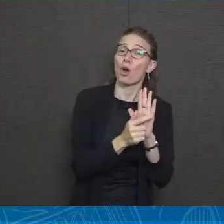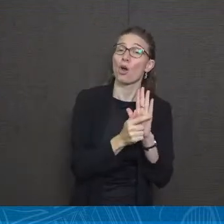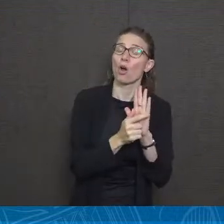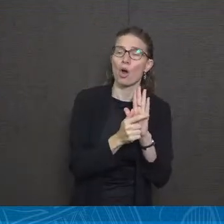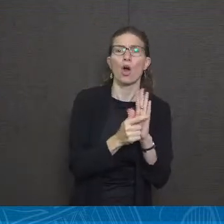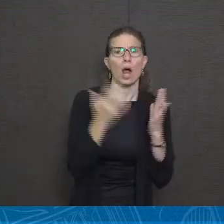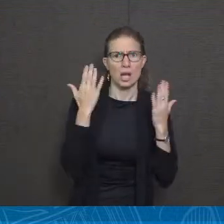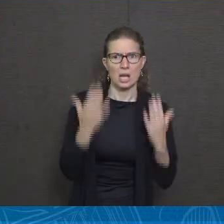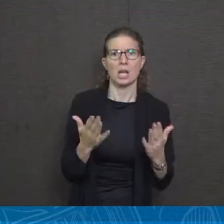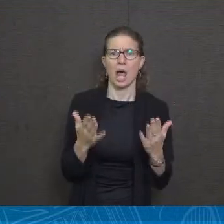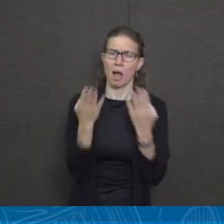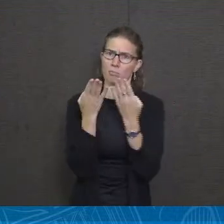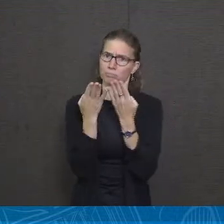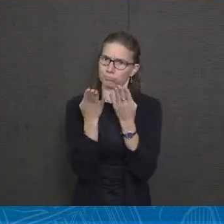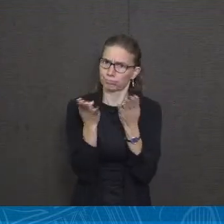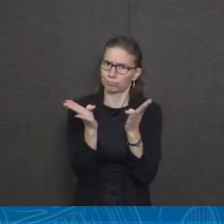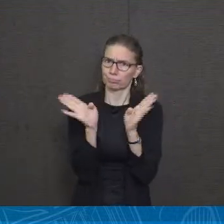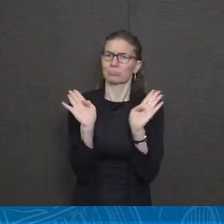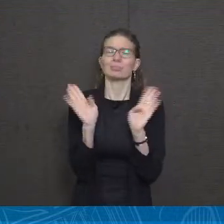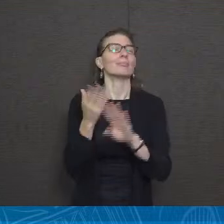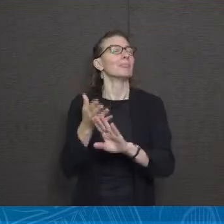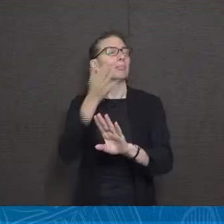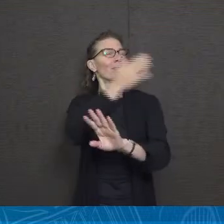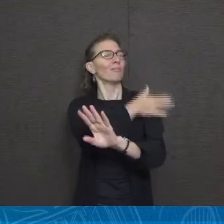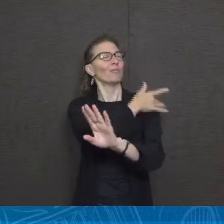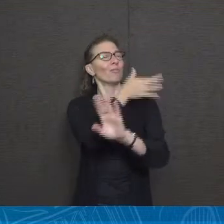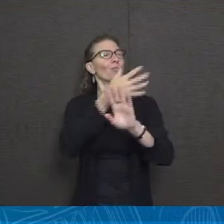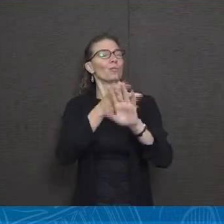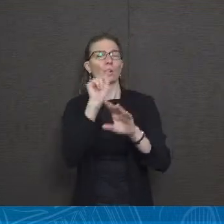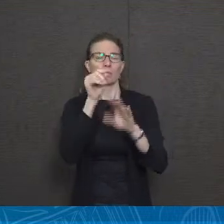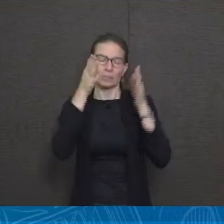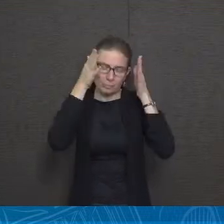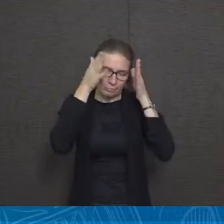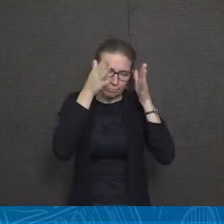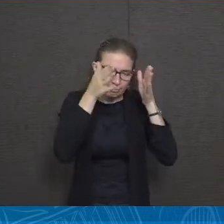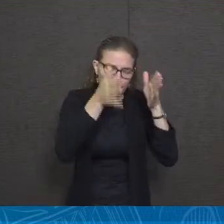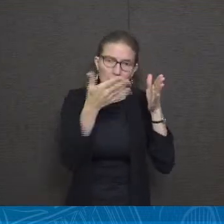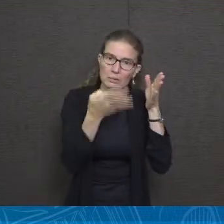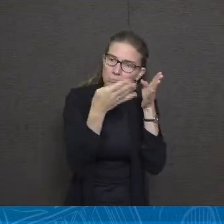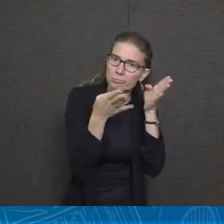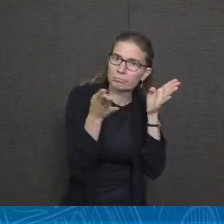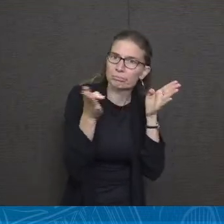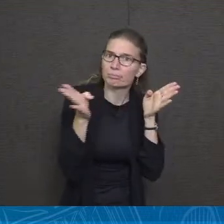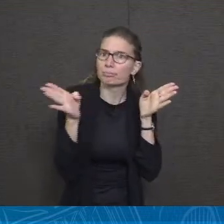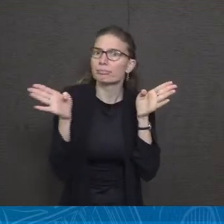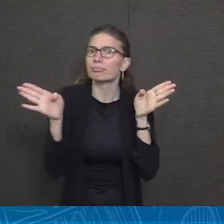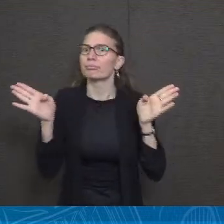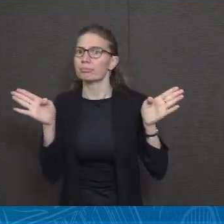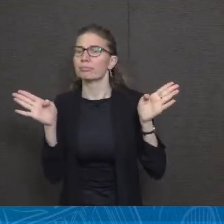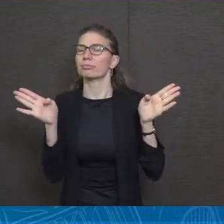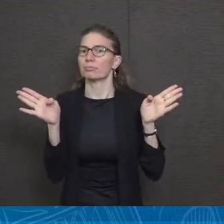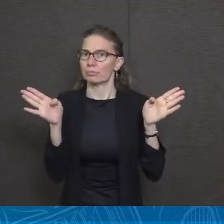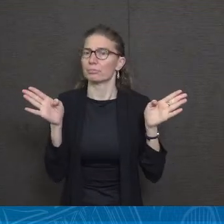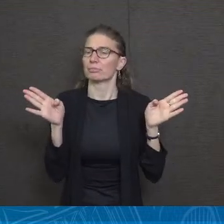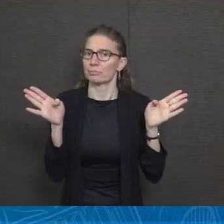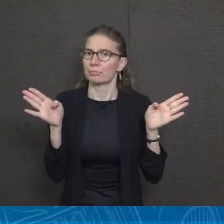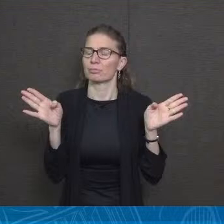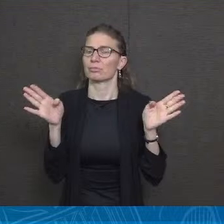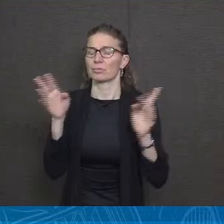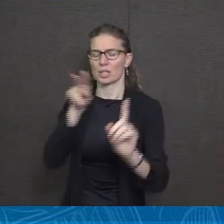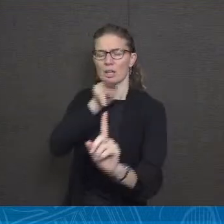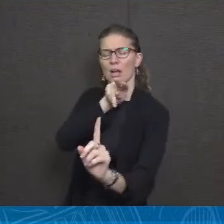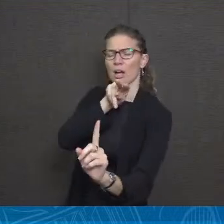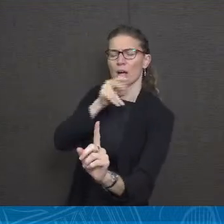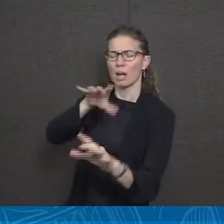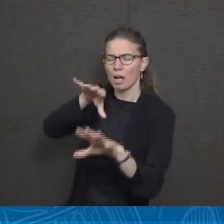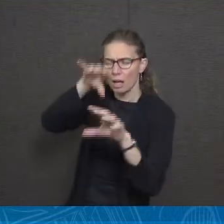that we've got that broader idea in this potential treaty is, again, a real shift to understanding that law is going